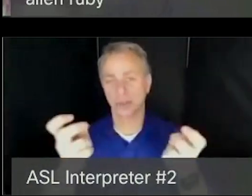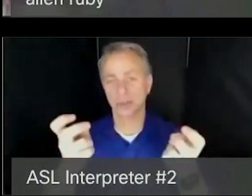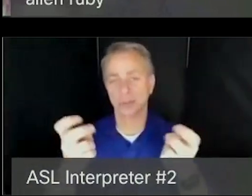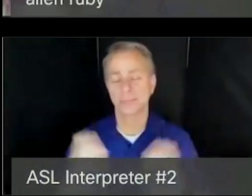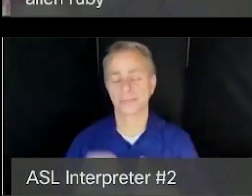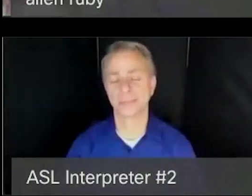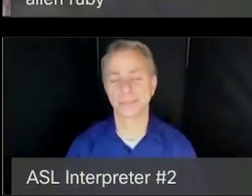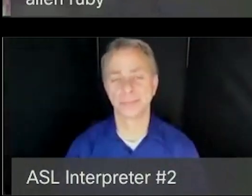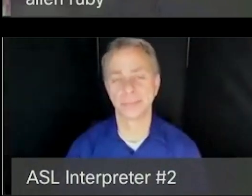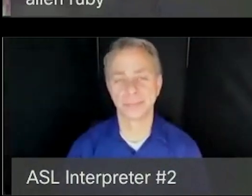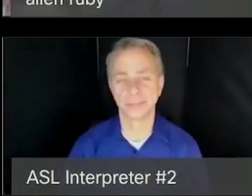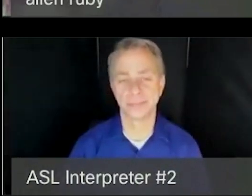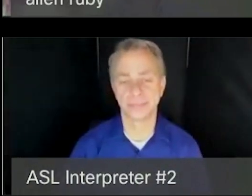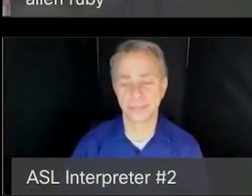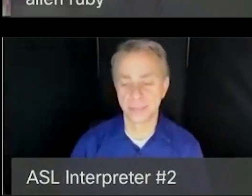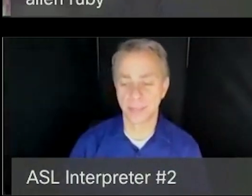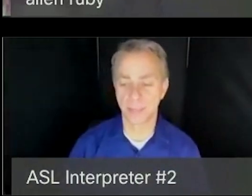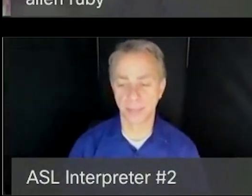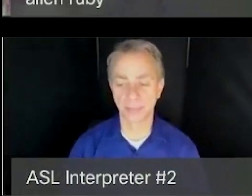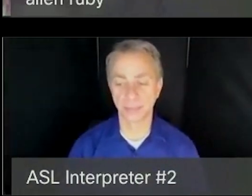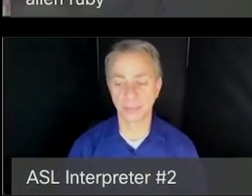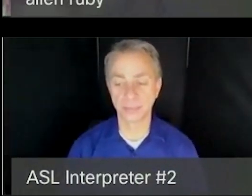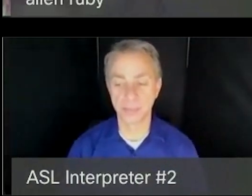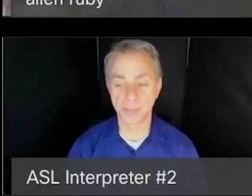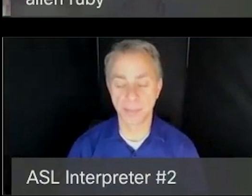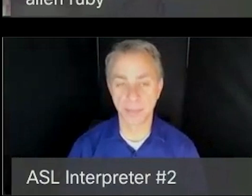education agency.